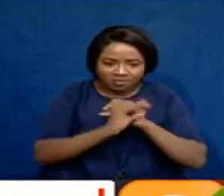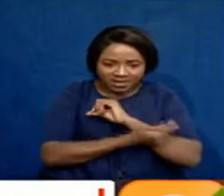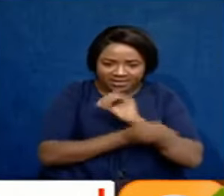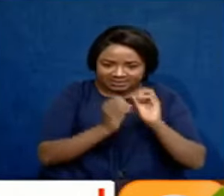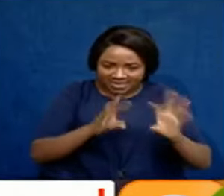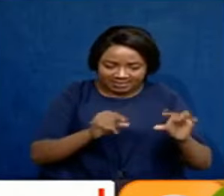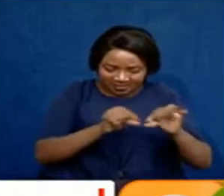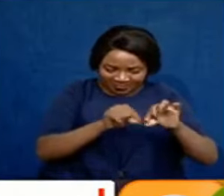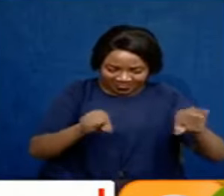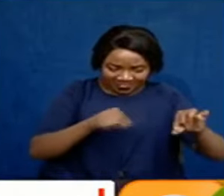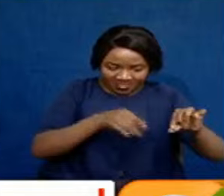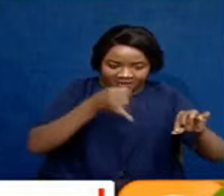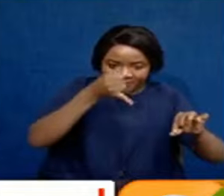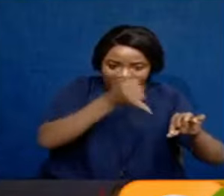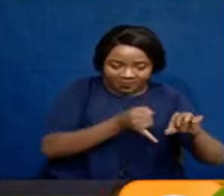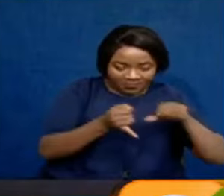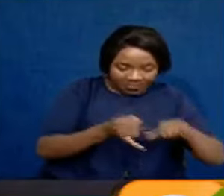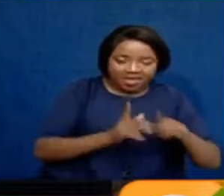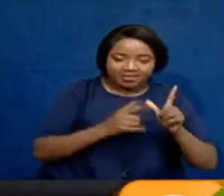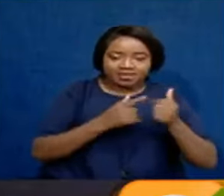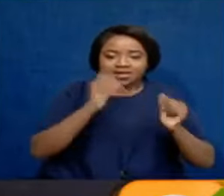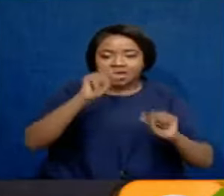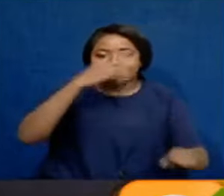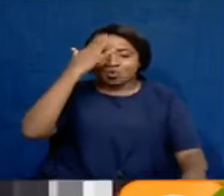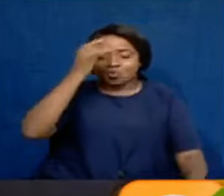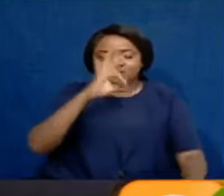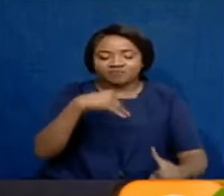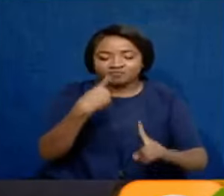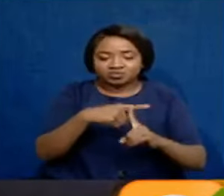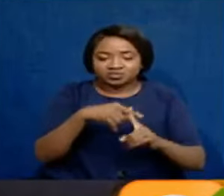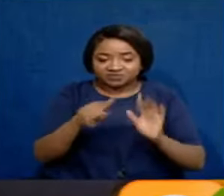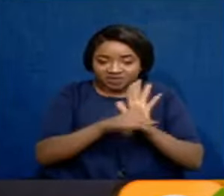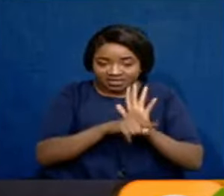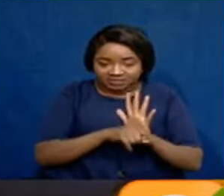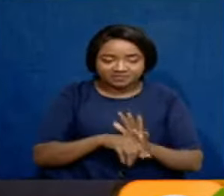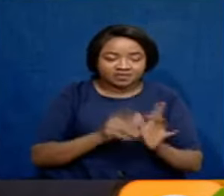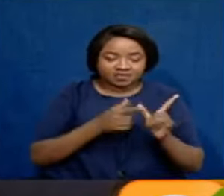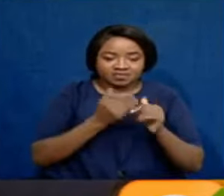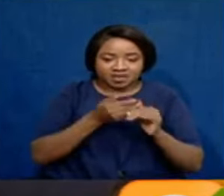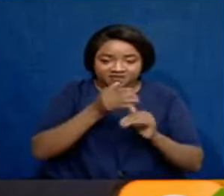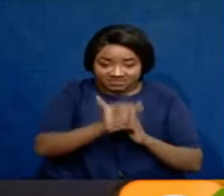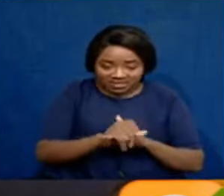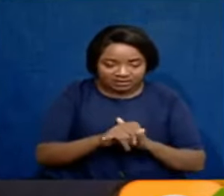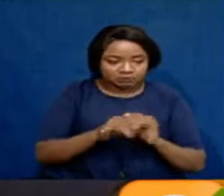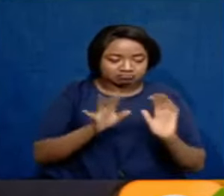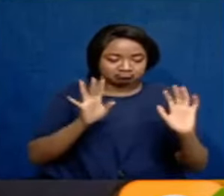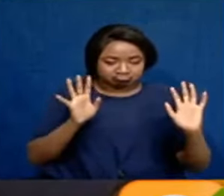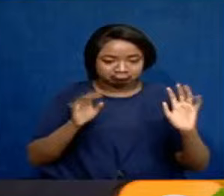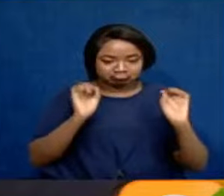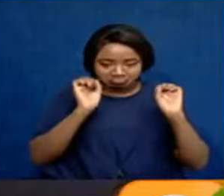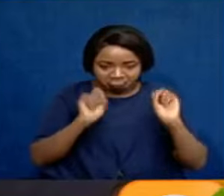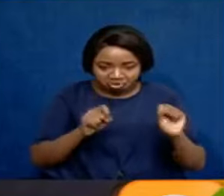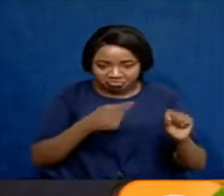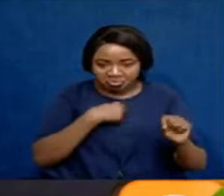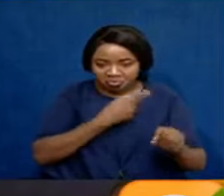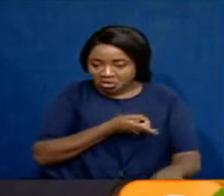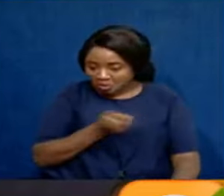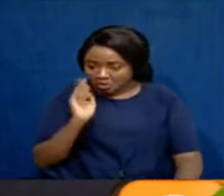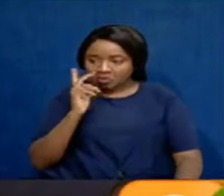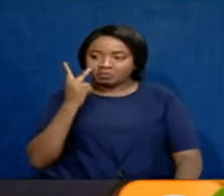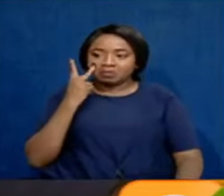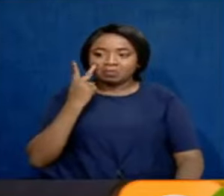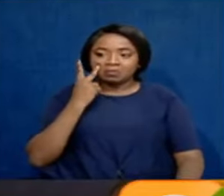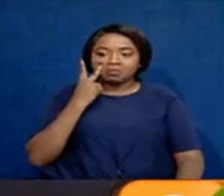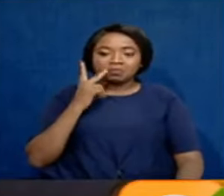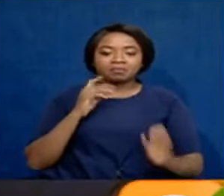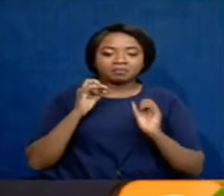a positive or a negative. Now, after that, then we then can take and then find out how high it is,